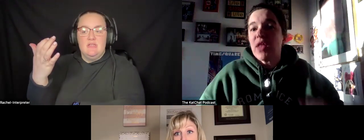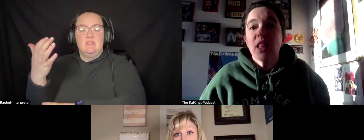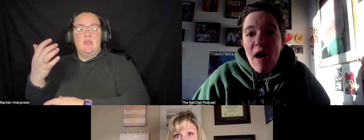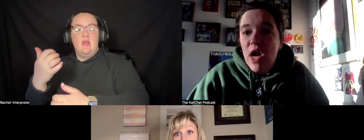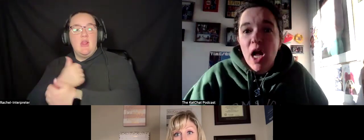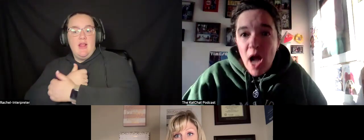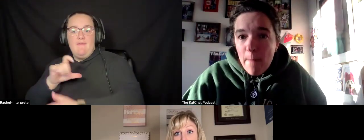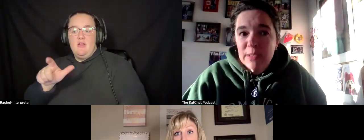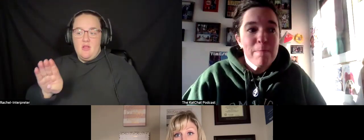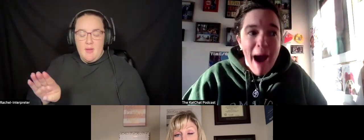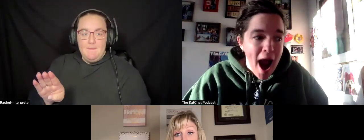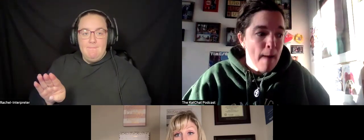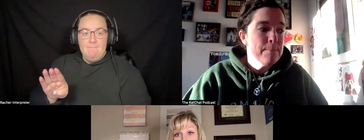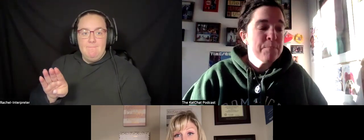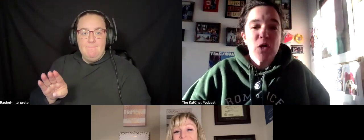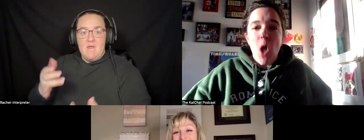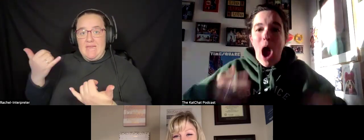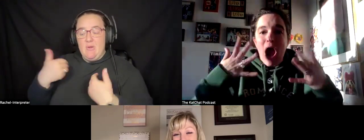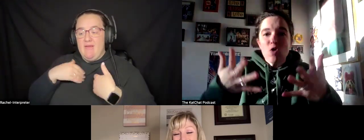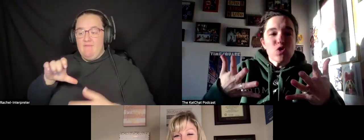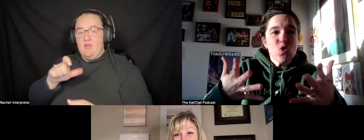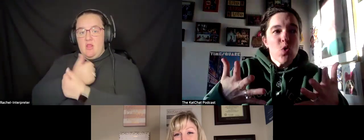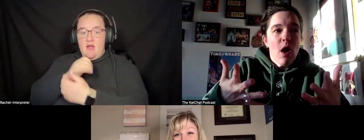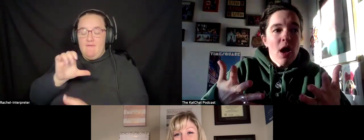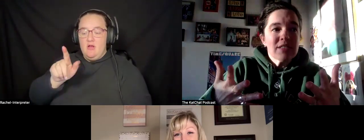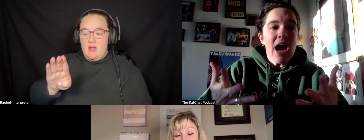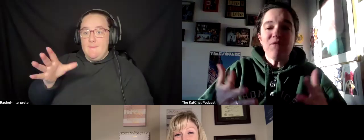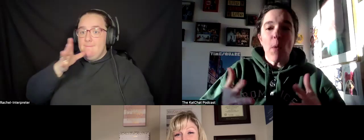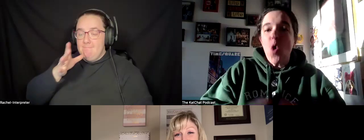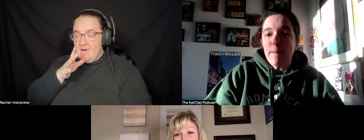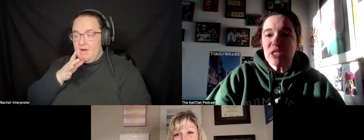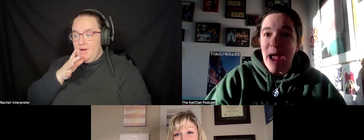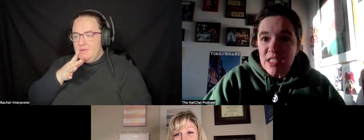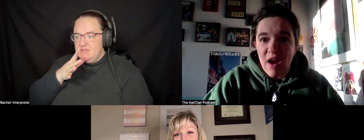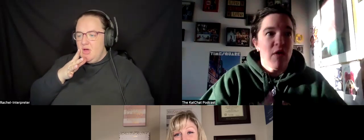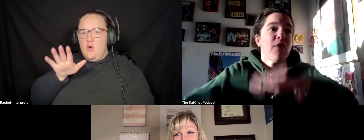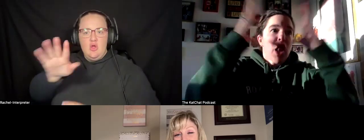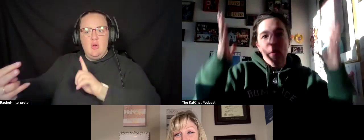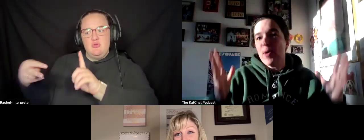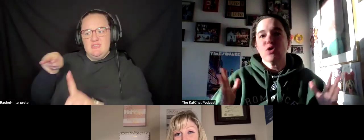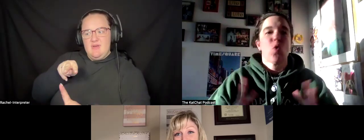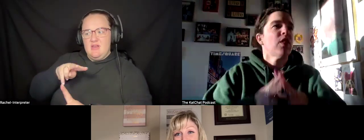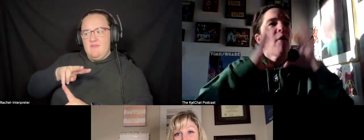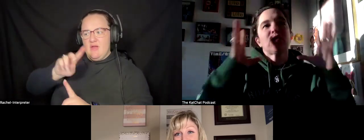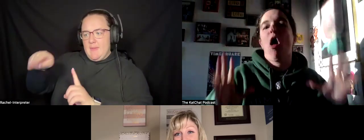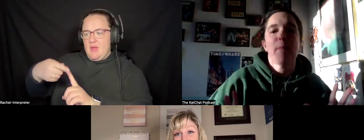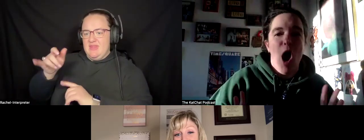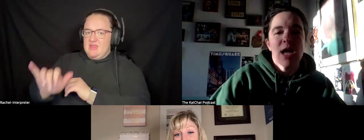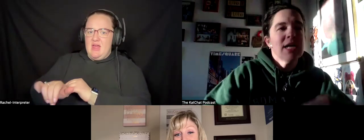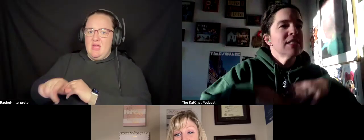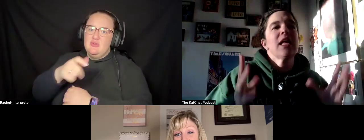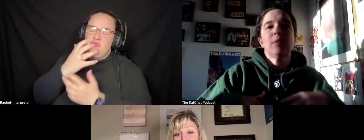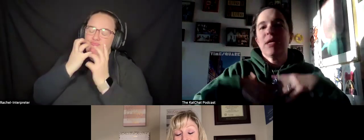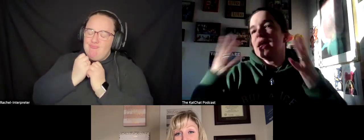we have the Love Club Mom. So how did you take it from your perspective of another person who loves